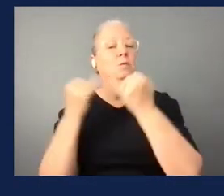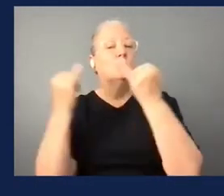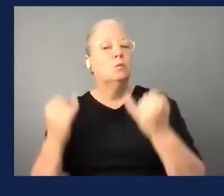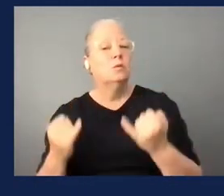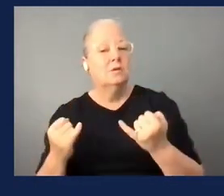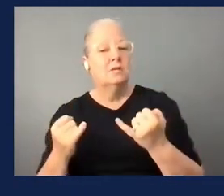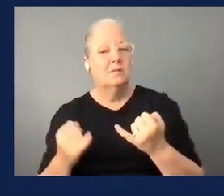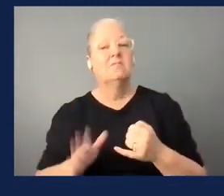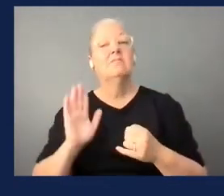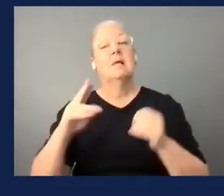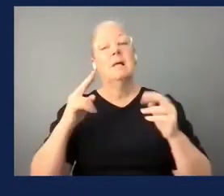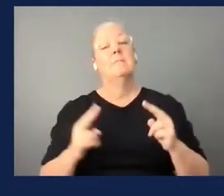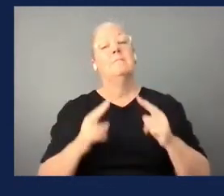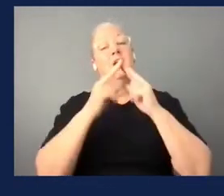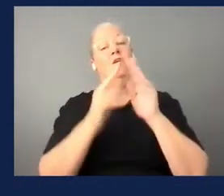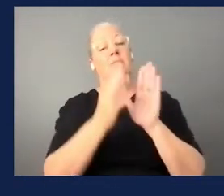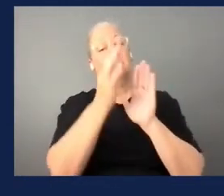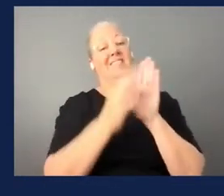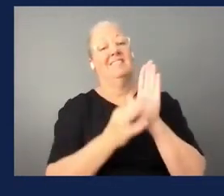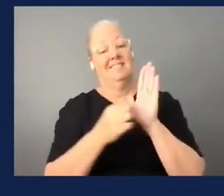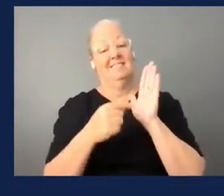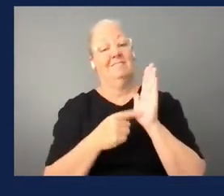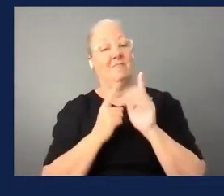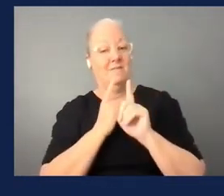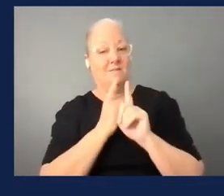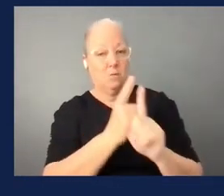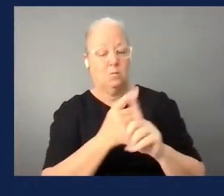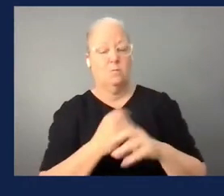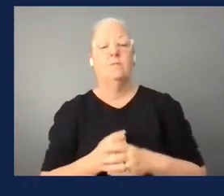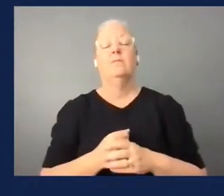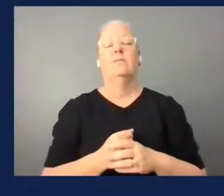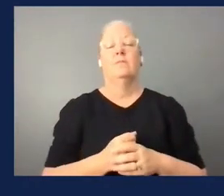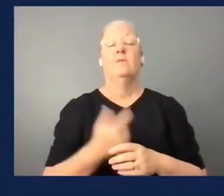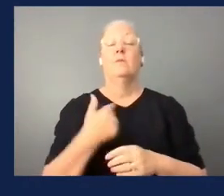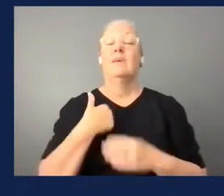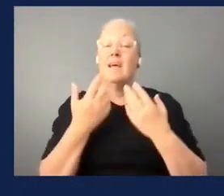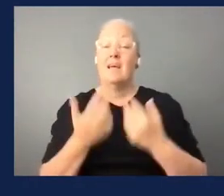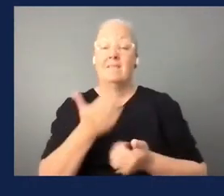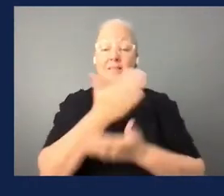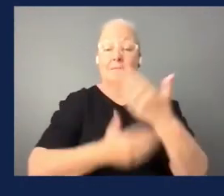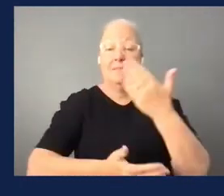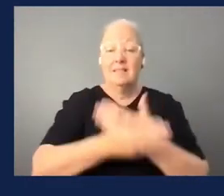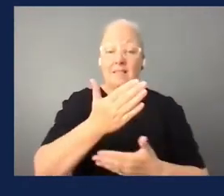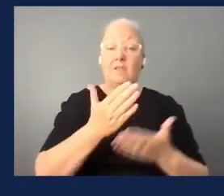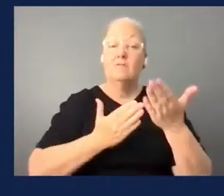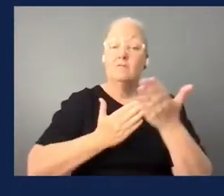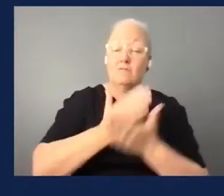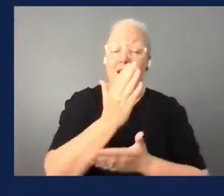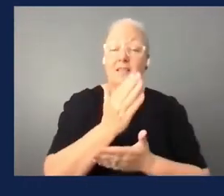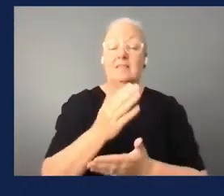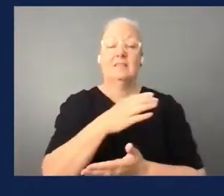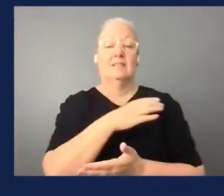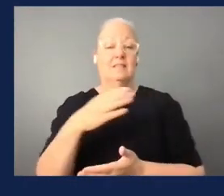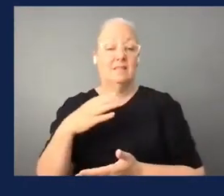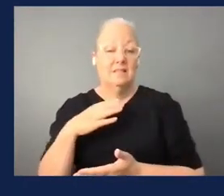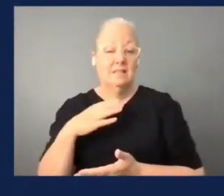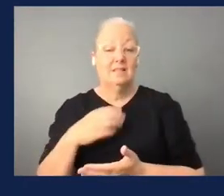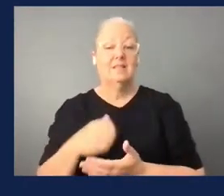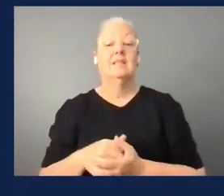Principles. Our commission includes a Disability Rights Commissioner, Paula Tesorero